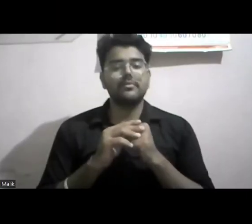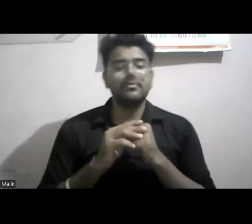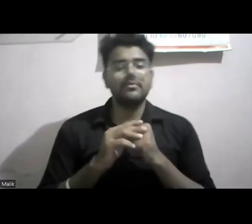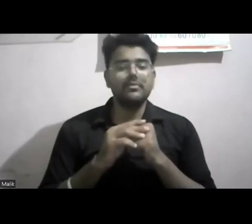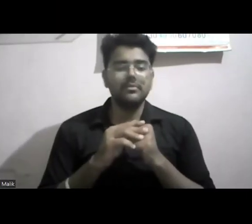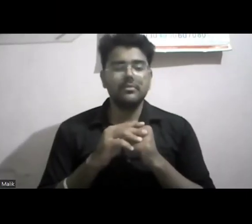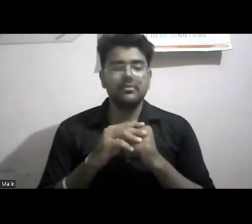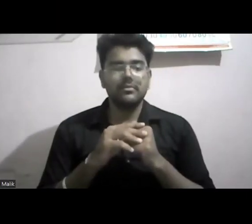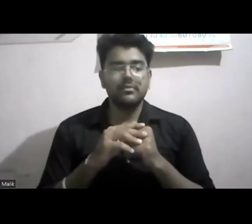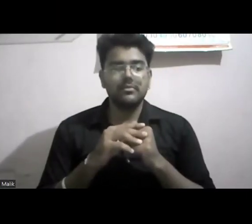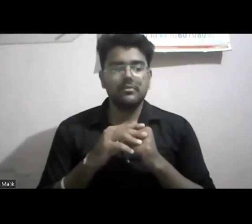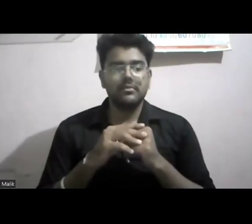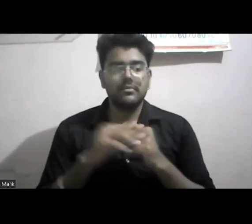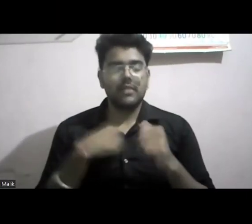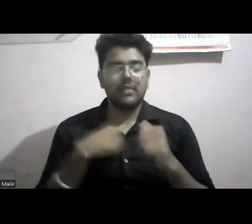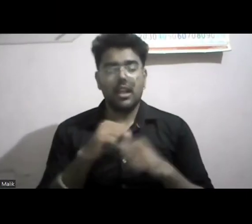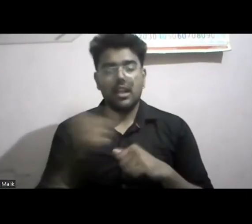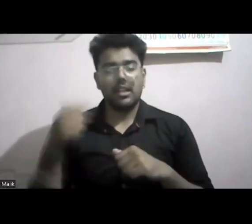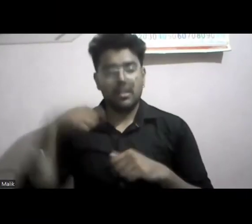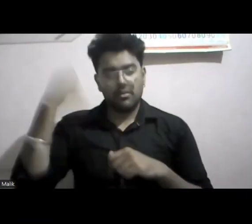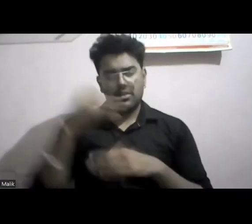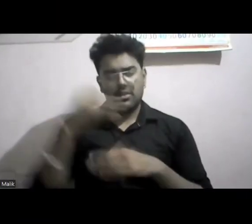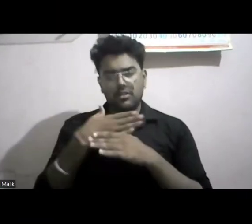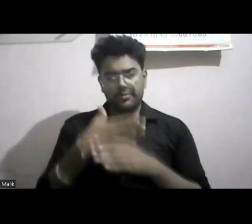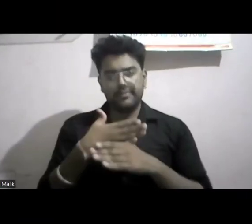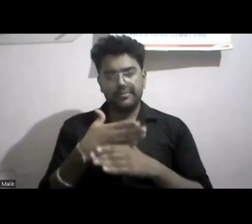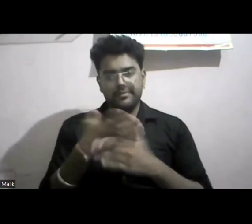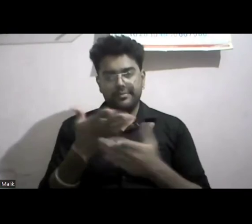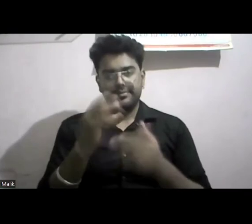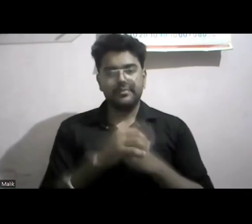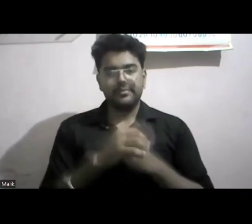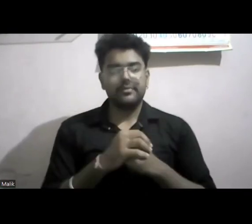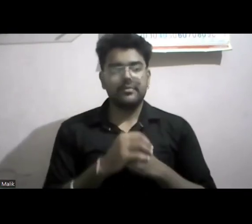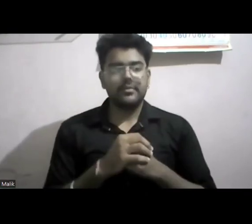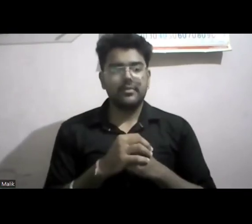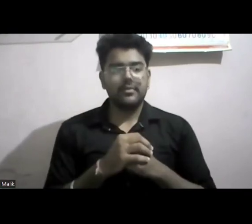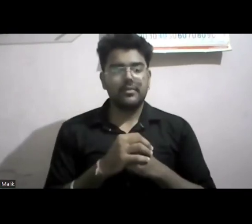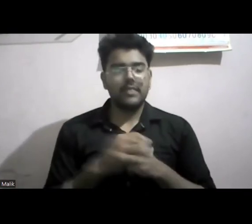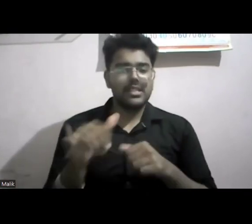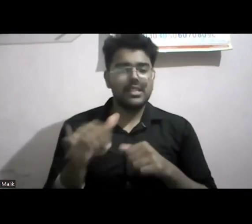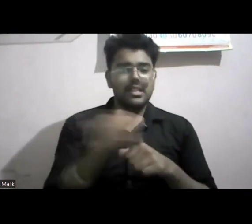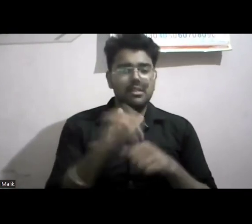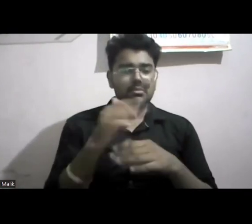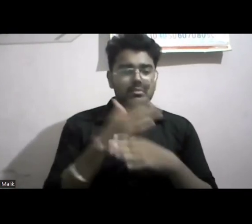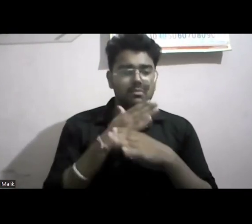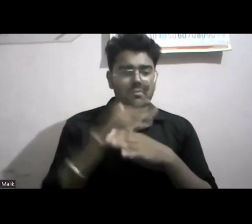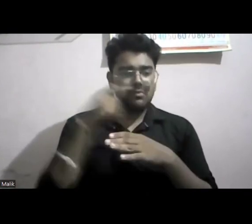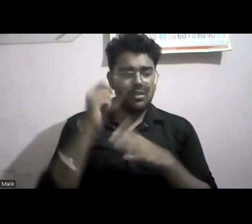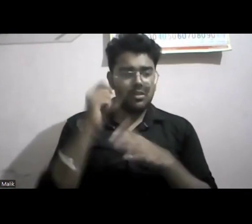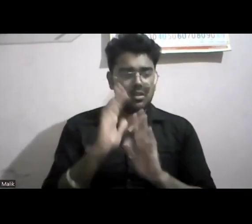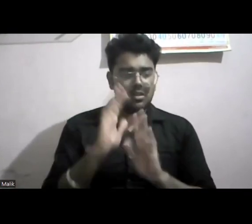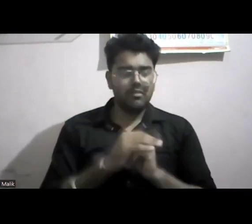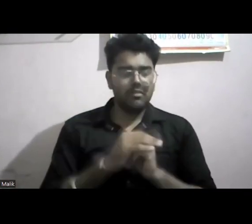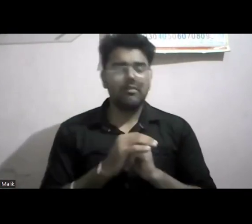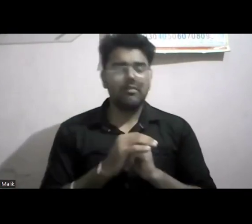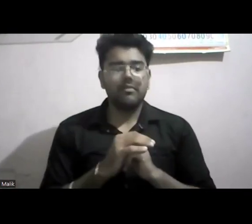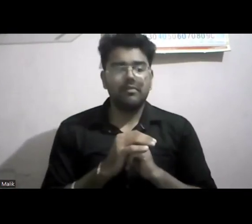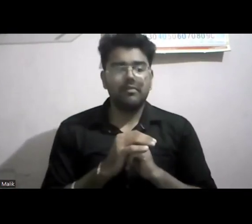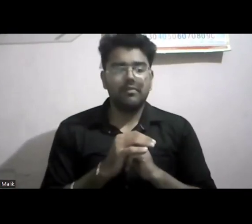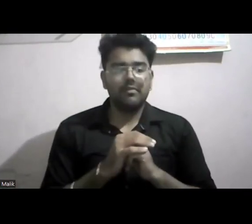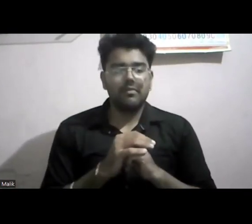I will share another scene here, a very similar scene from the film Tehzeeb.